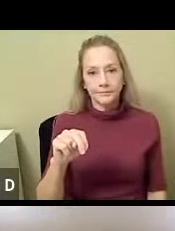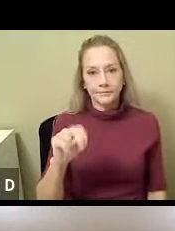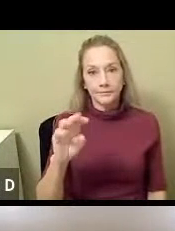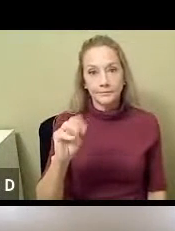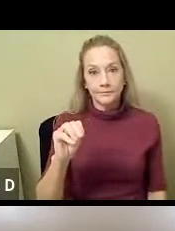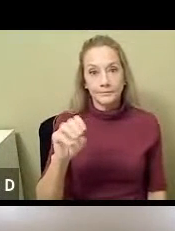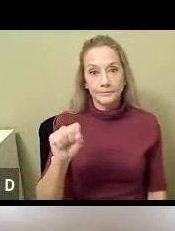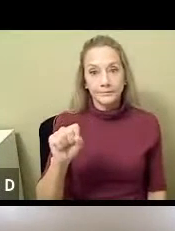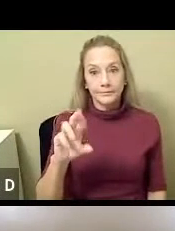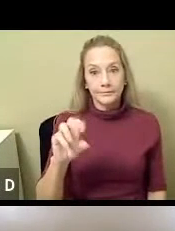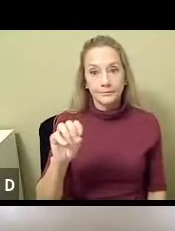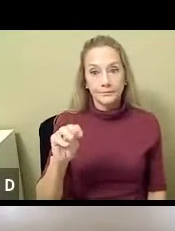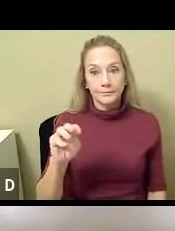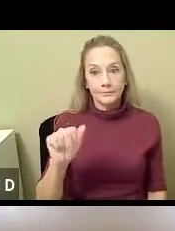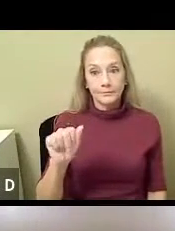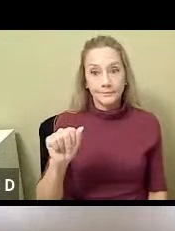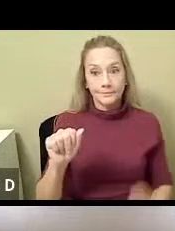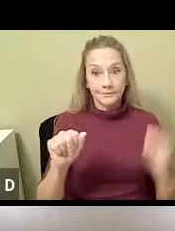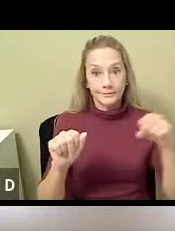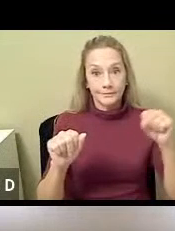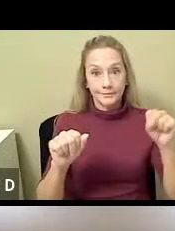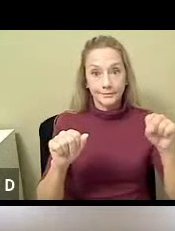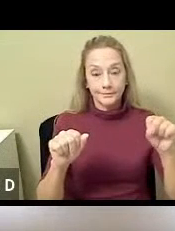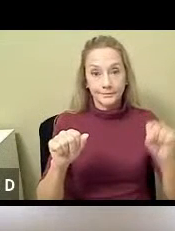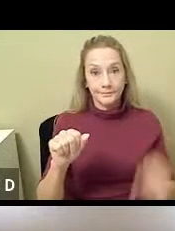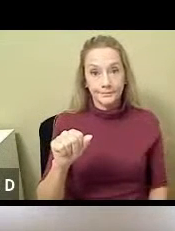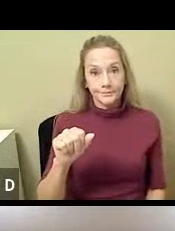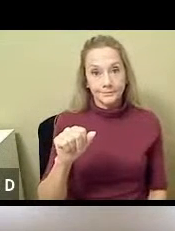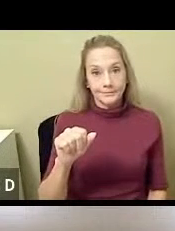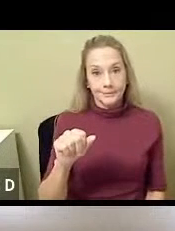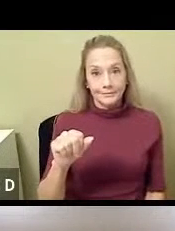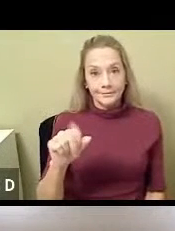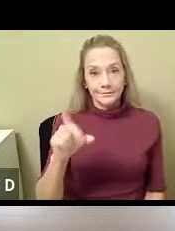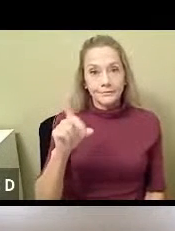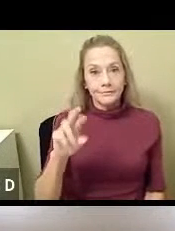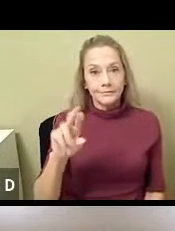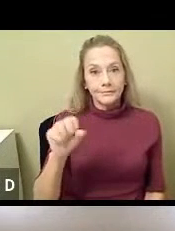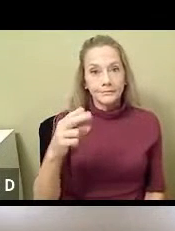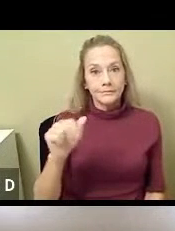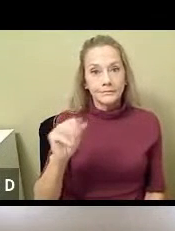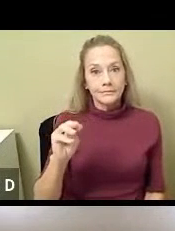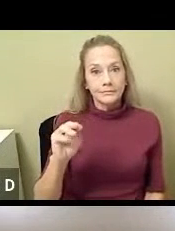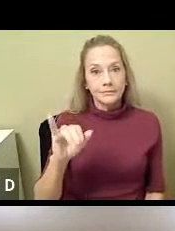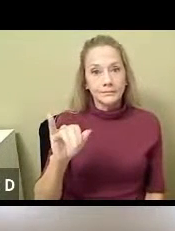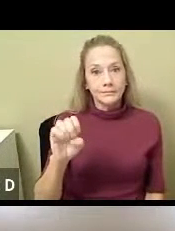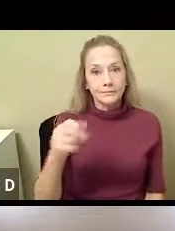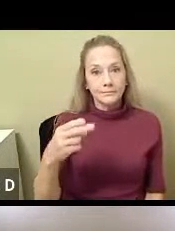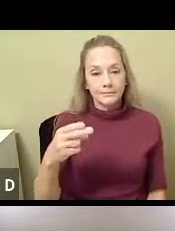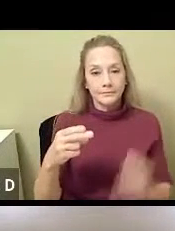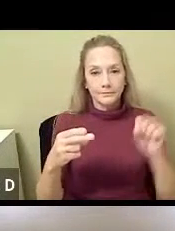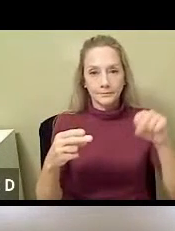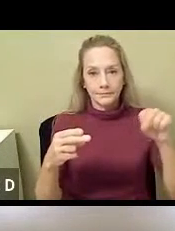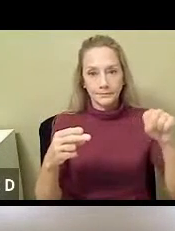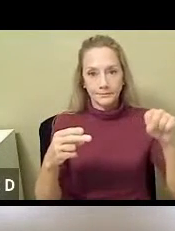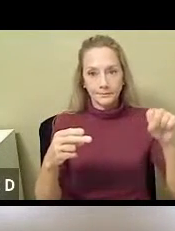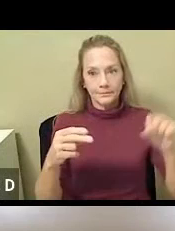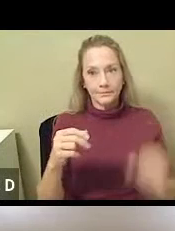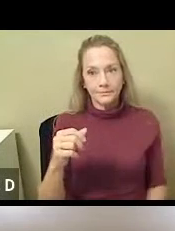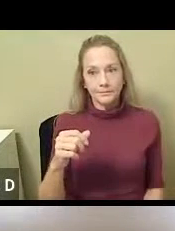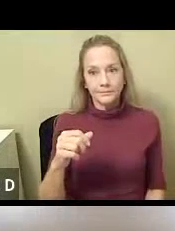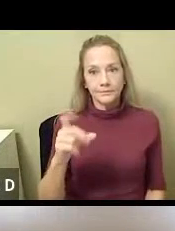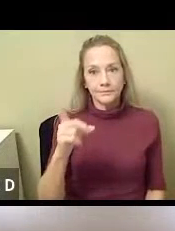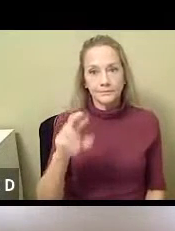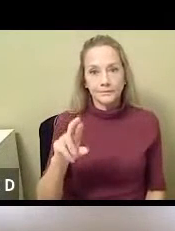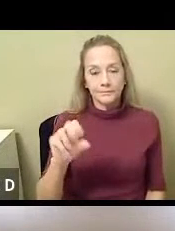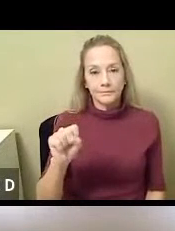Ms. Roma? Yes. Dr. Shania? Yes.